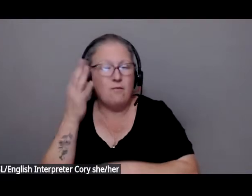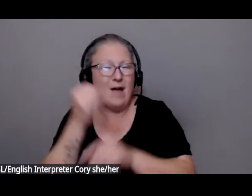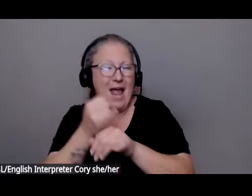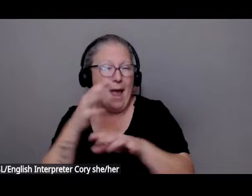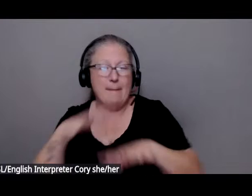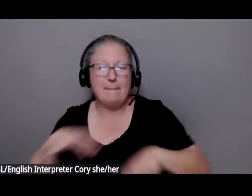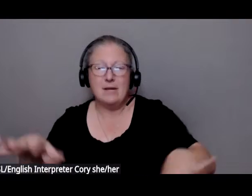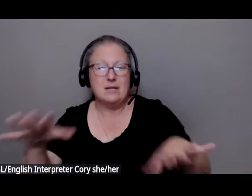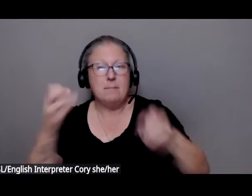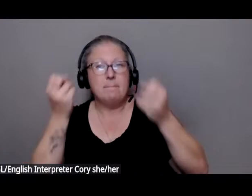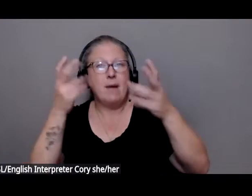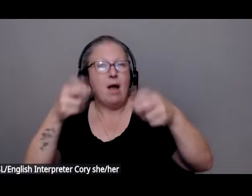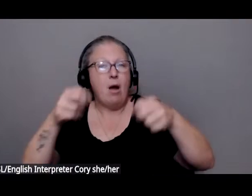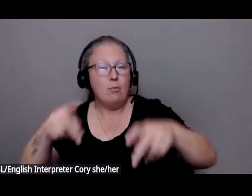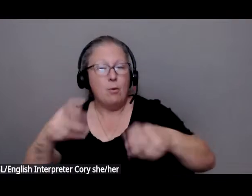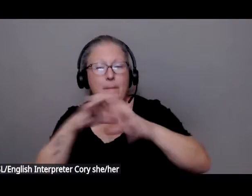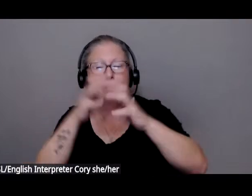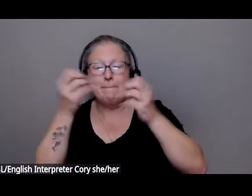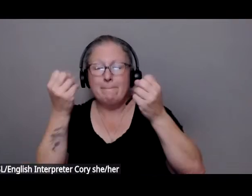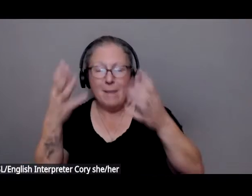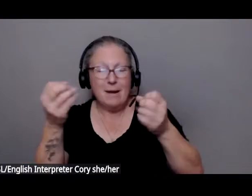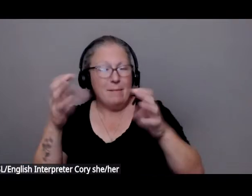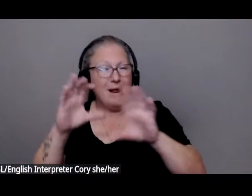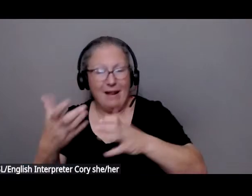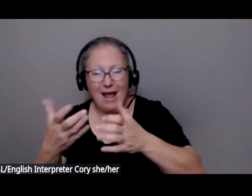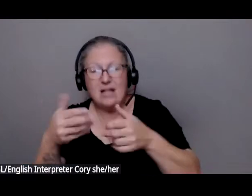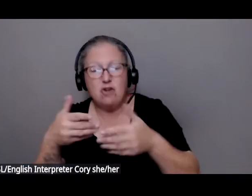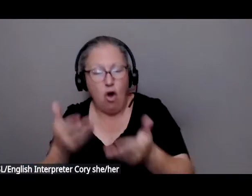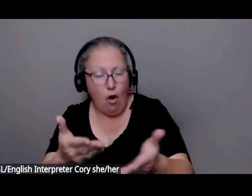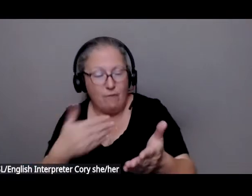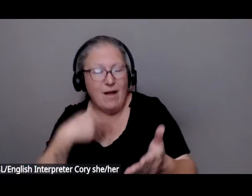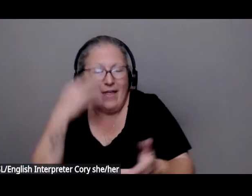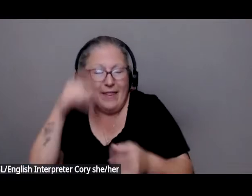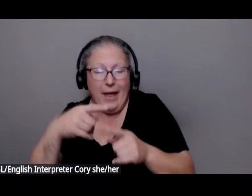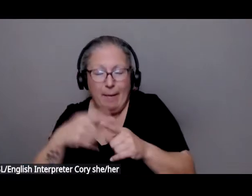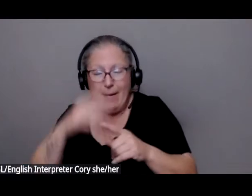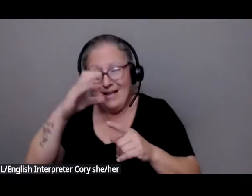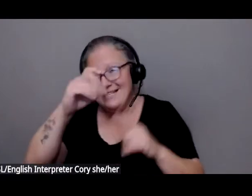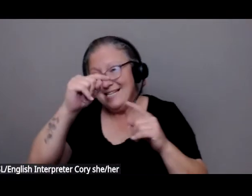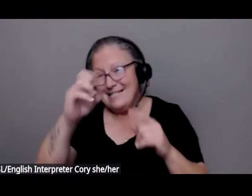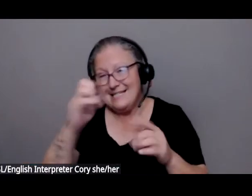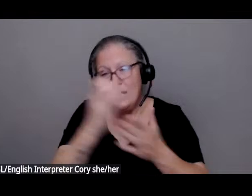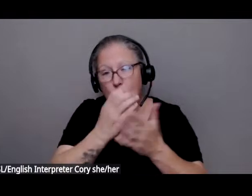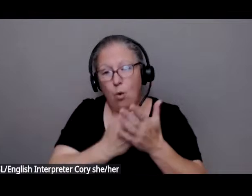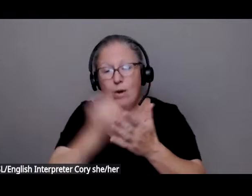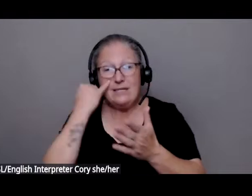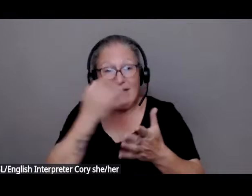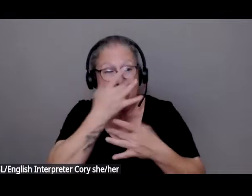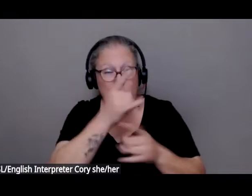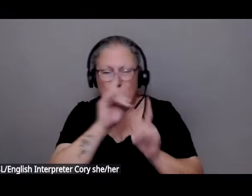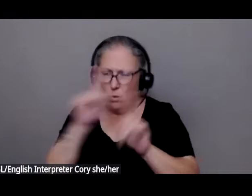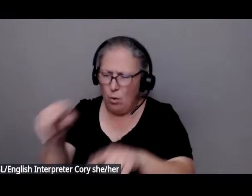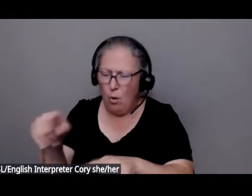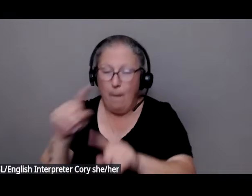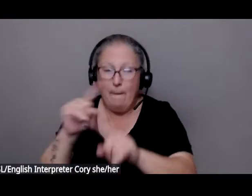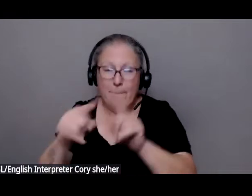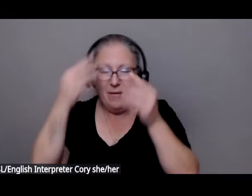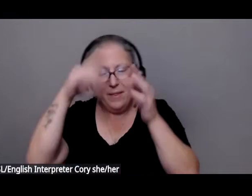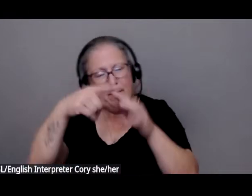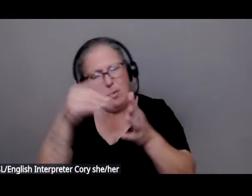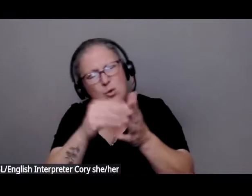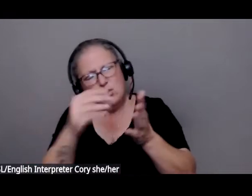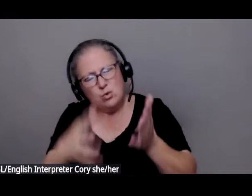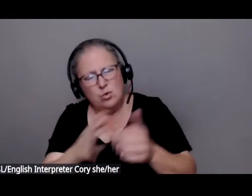There's so many opportunities, so many class offerings, and I always think about the CTE courses if somebody's interested to go there. But I was thinking about our students,